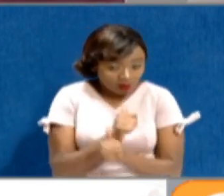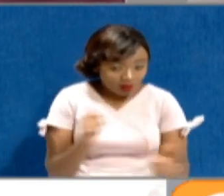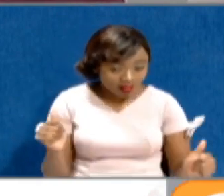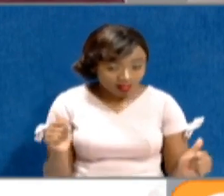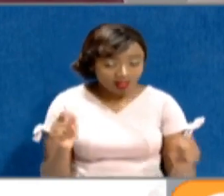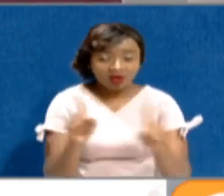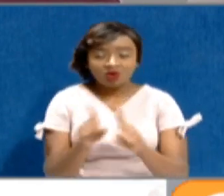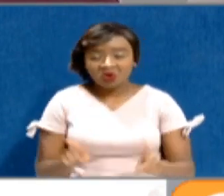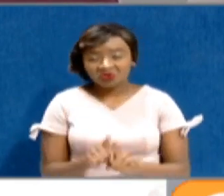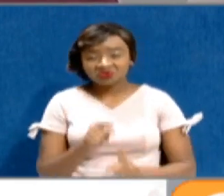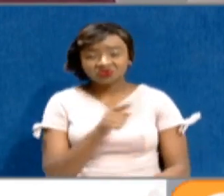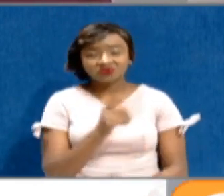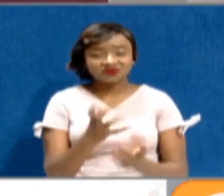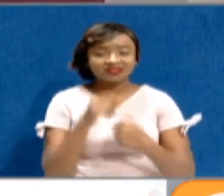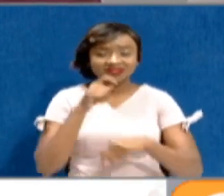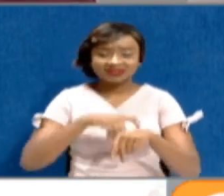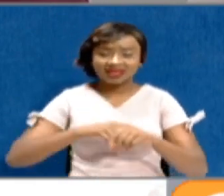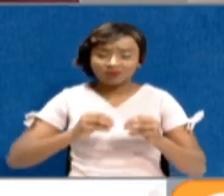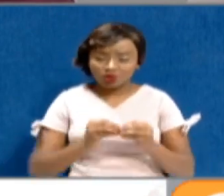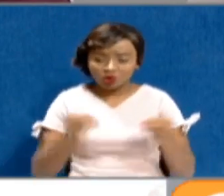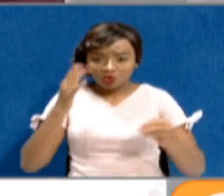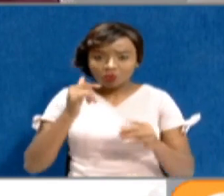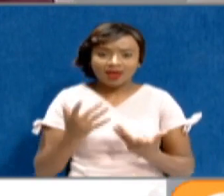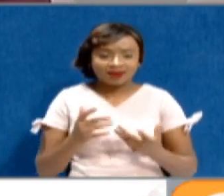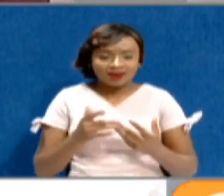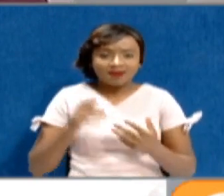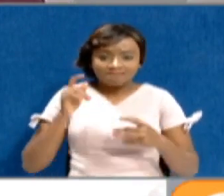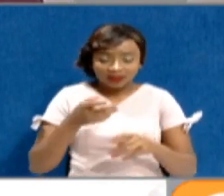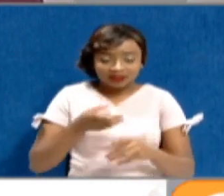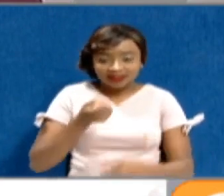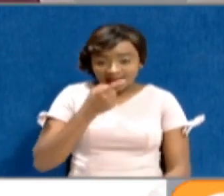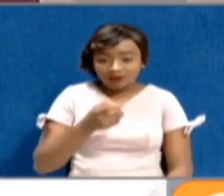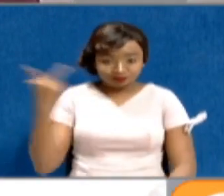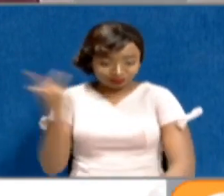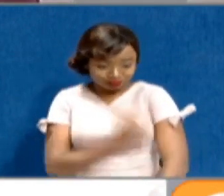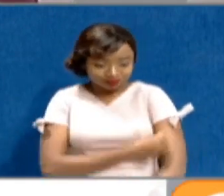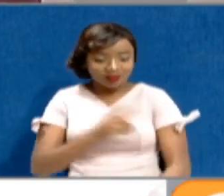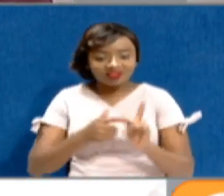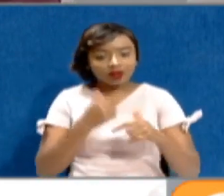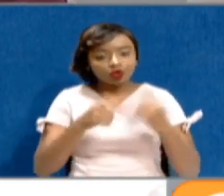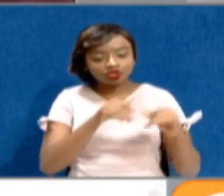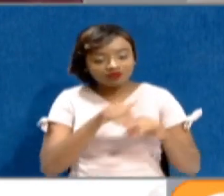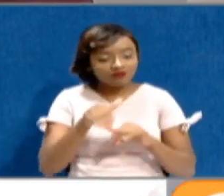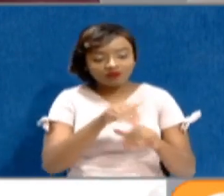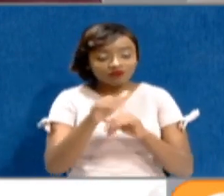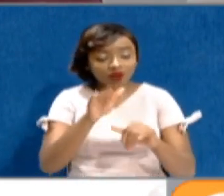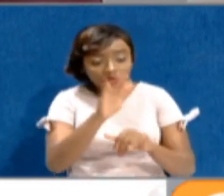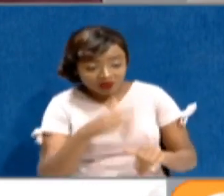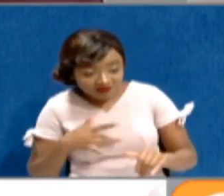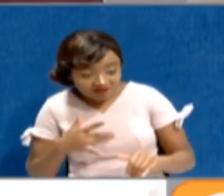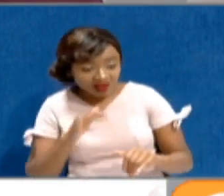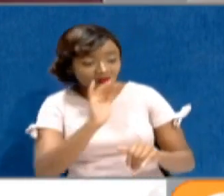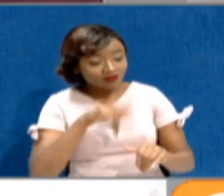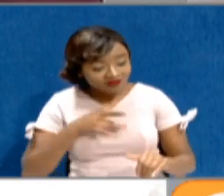And remember, it is taking a very long time because you are tracking these people again for about a year to maybe another year and a